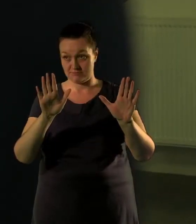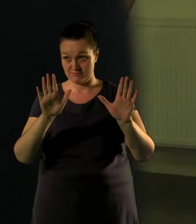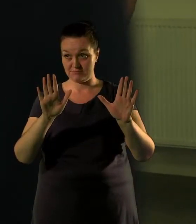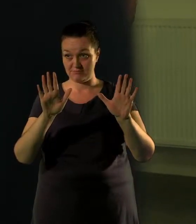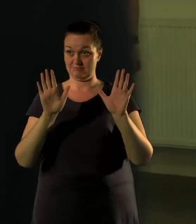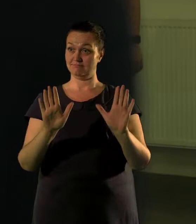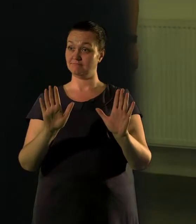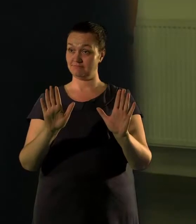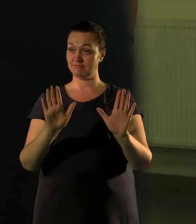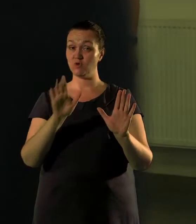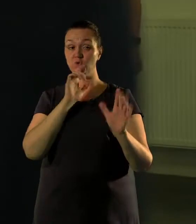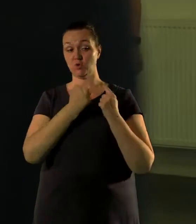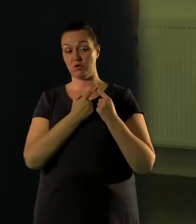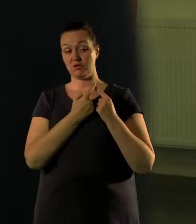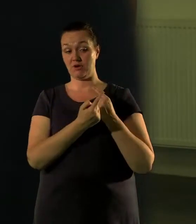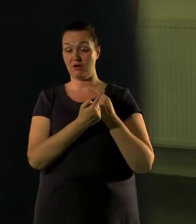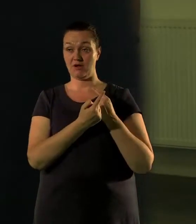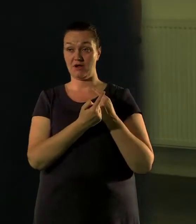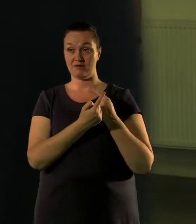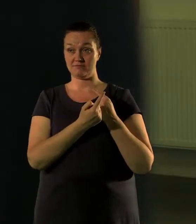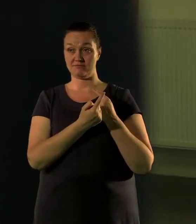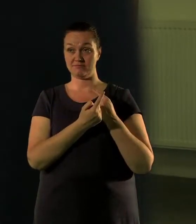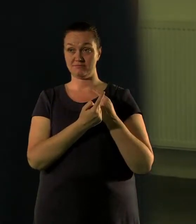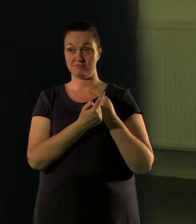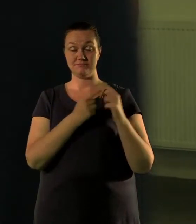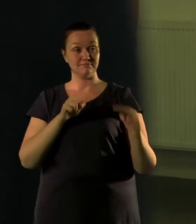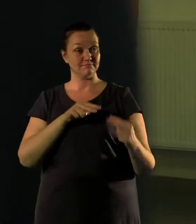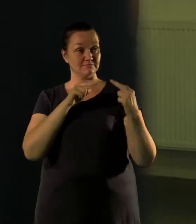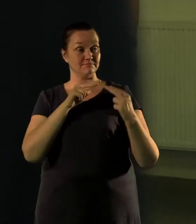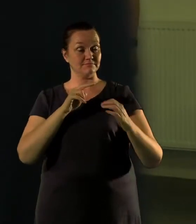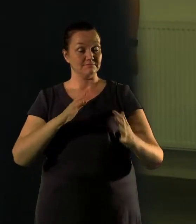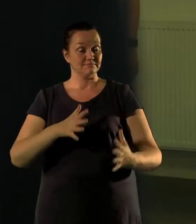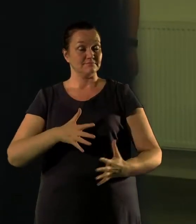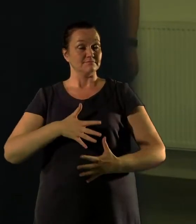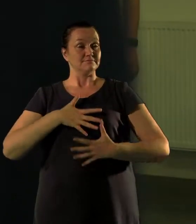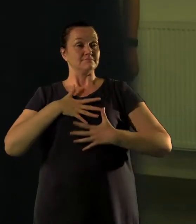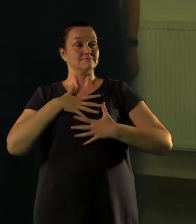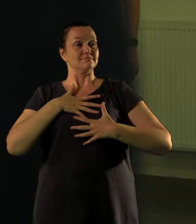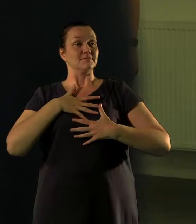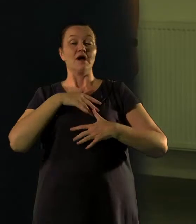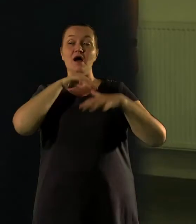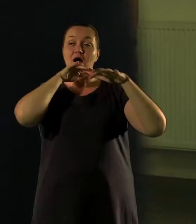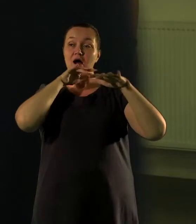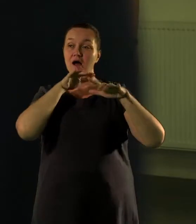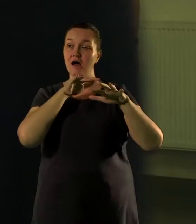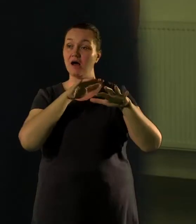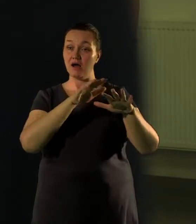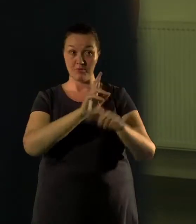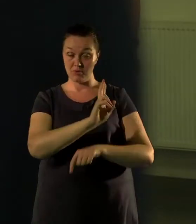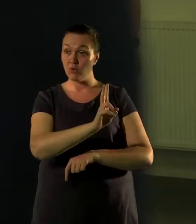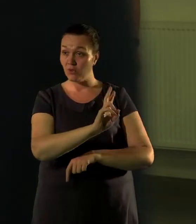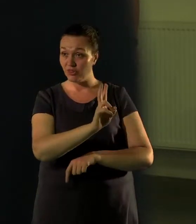and the person who is closest to you, you breathe in together, and then out on a sound, and I want